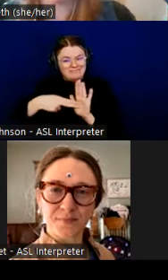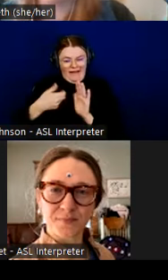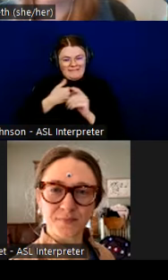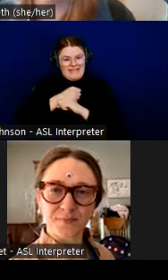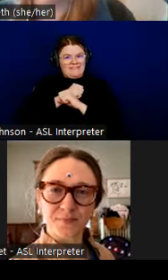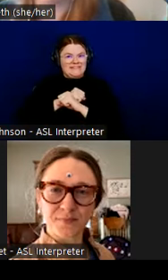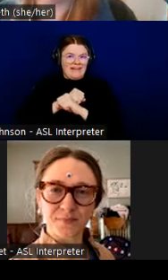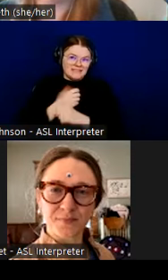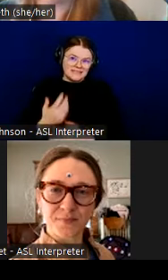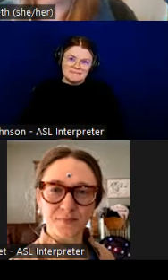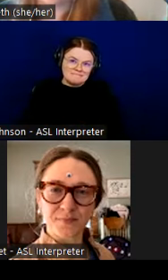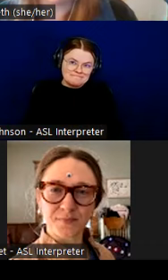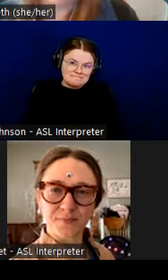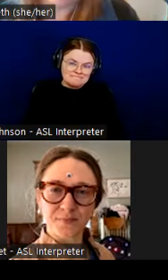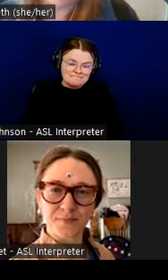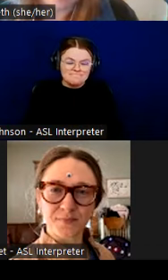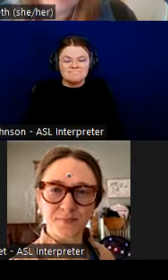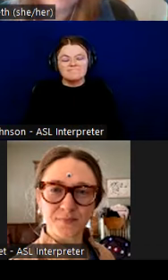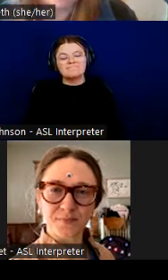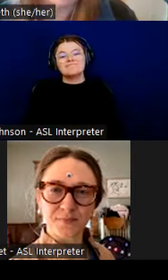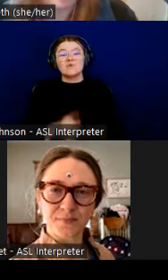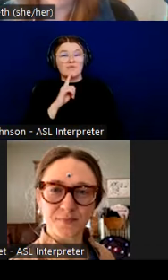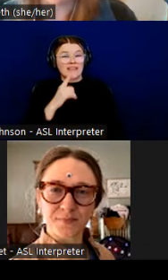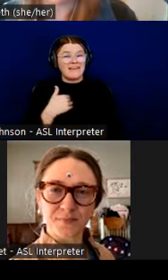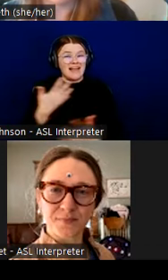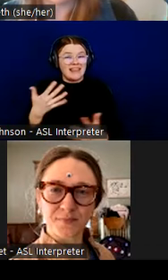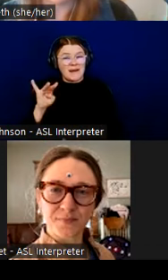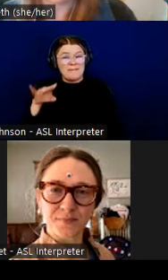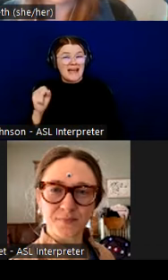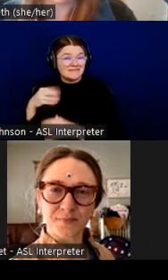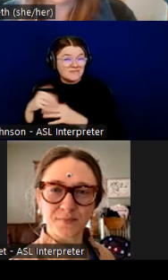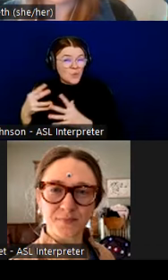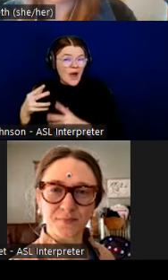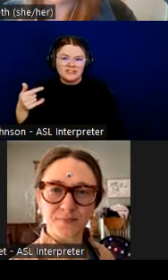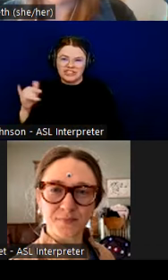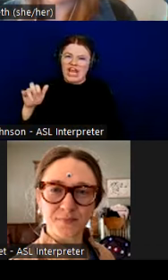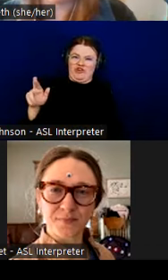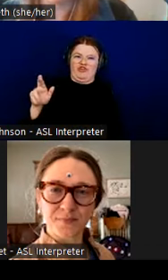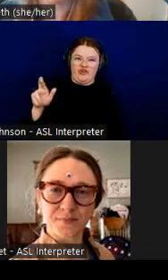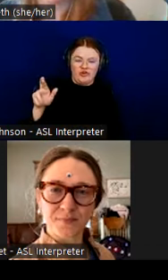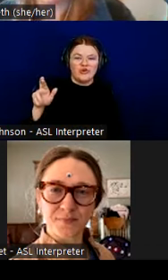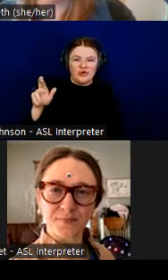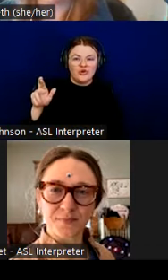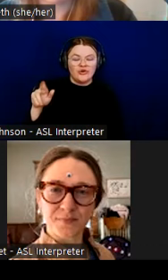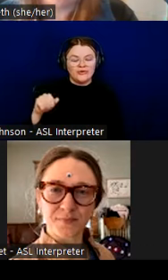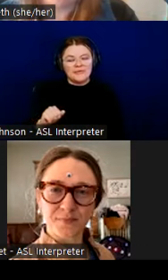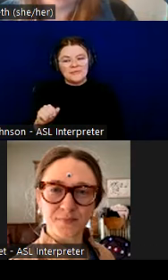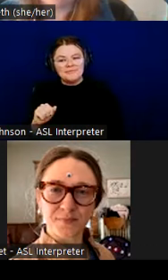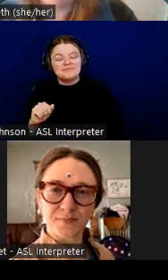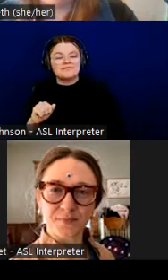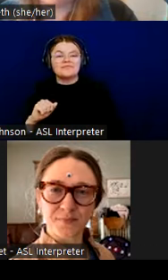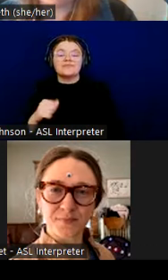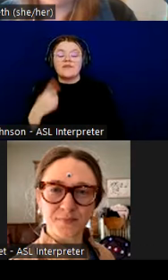self-defense laws. There's a lot of gender bias in who gets acquitted on the basis of self-defense. In